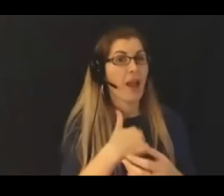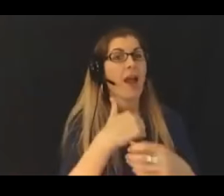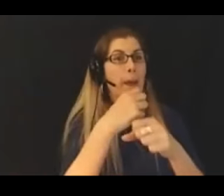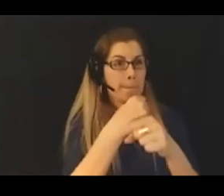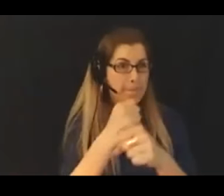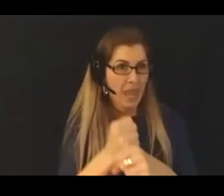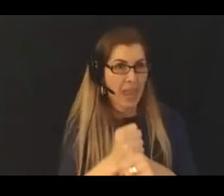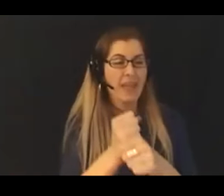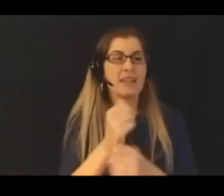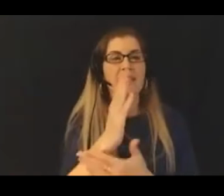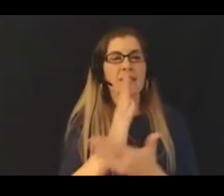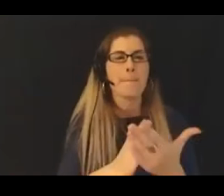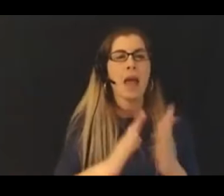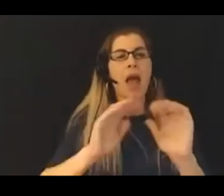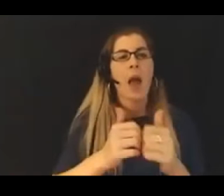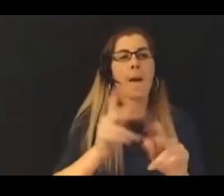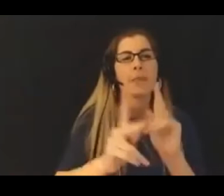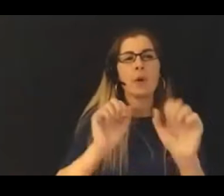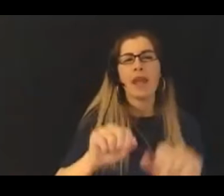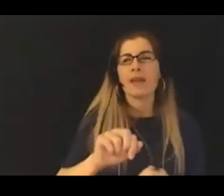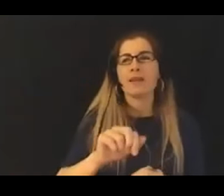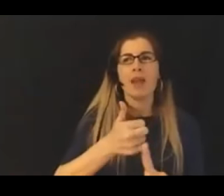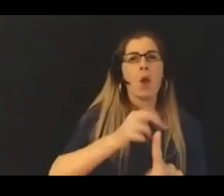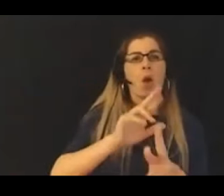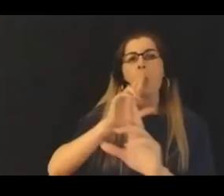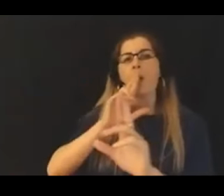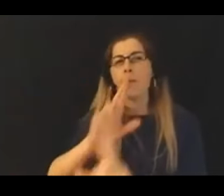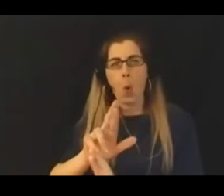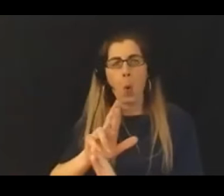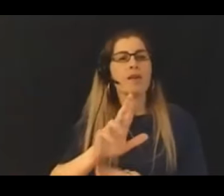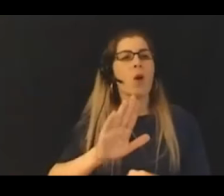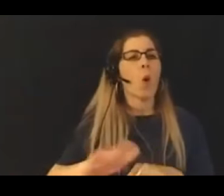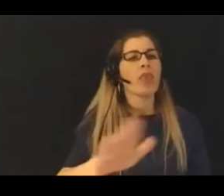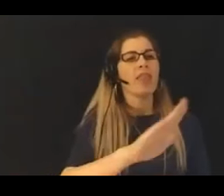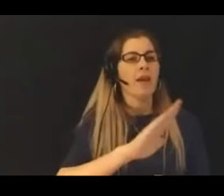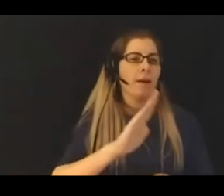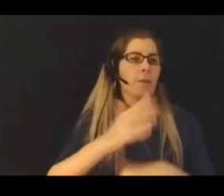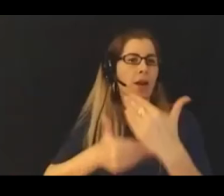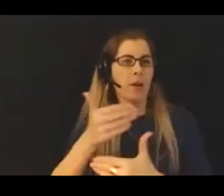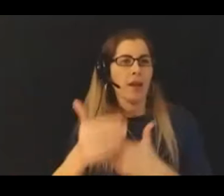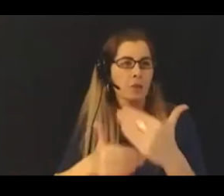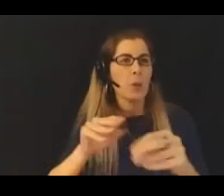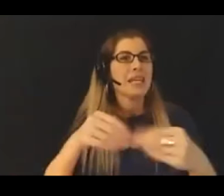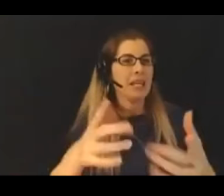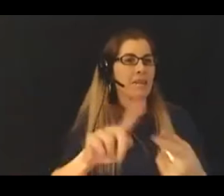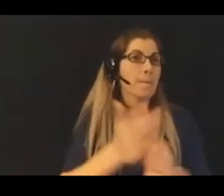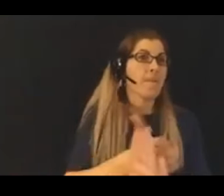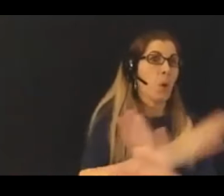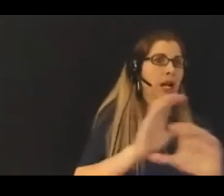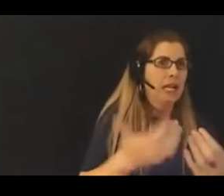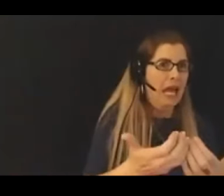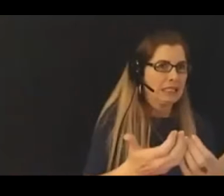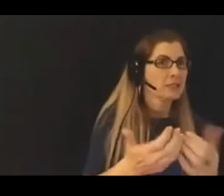self-reported measures that we administered to our participants before the class, and they could take